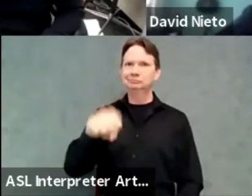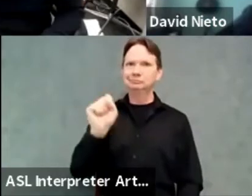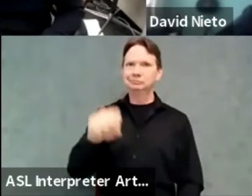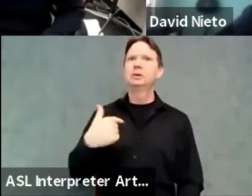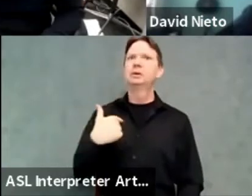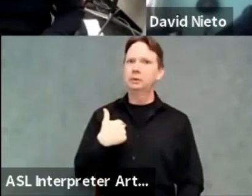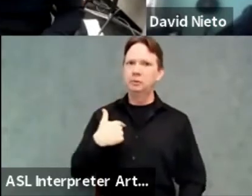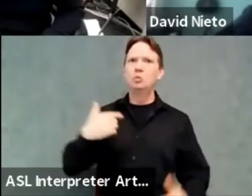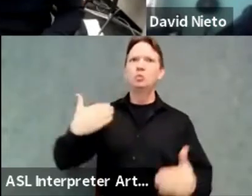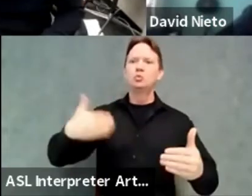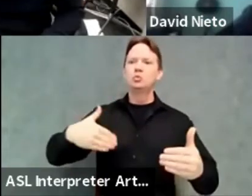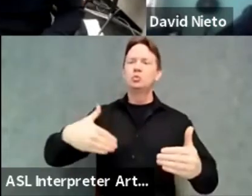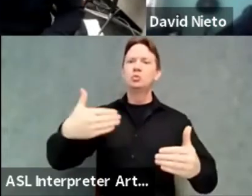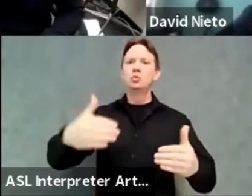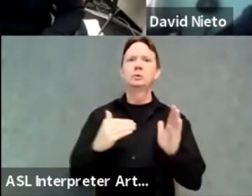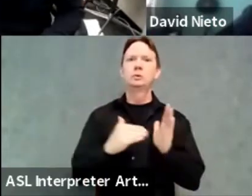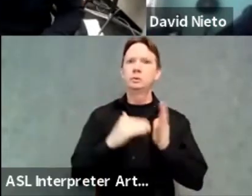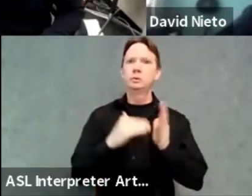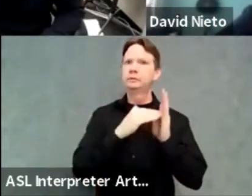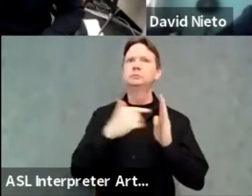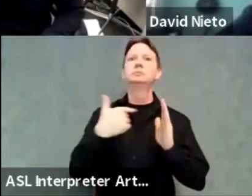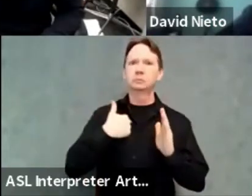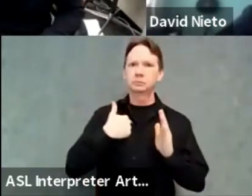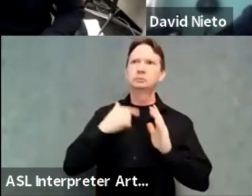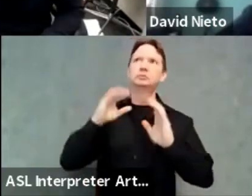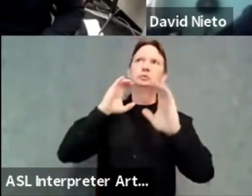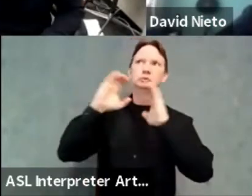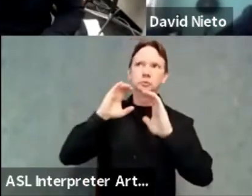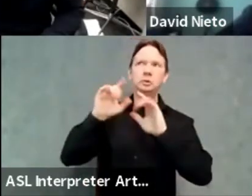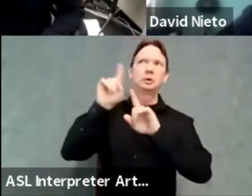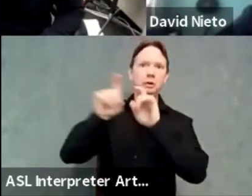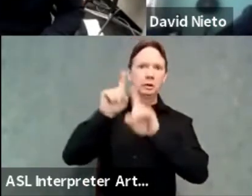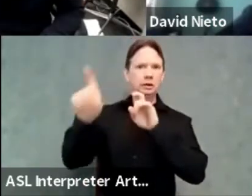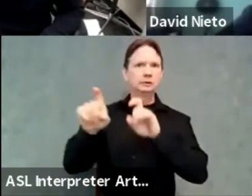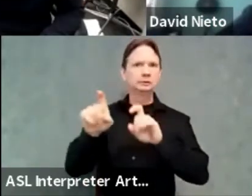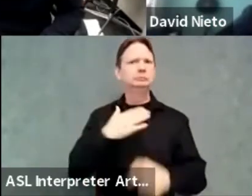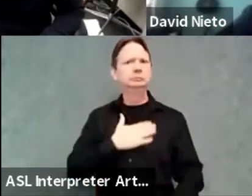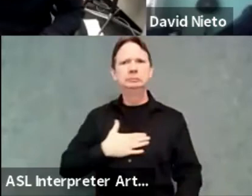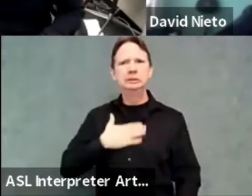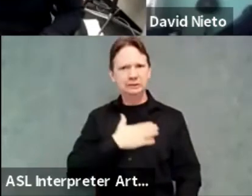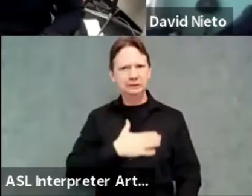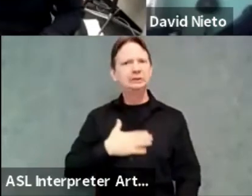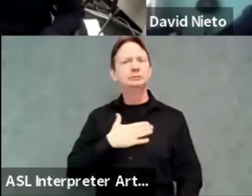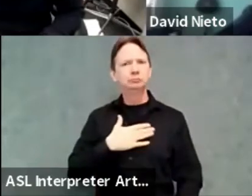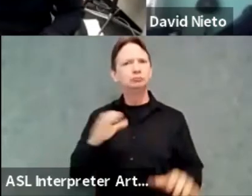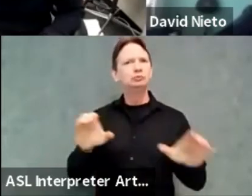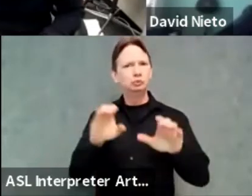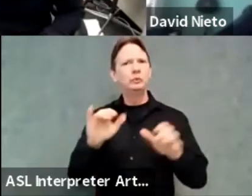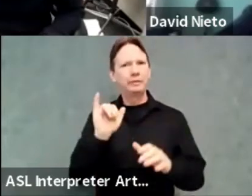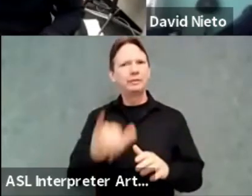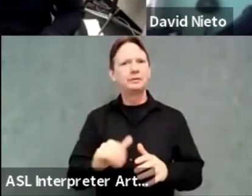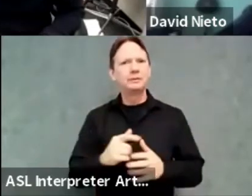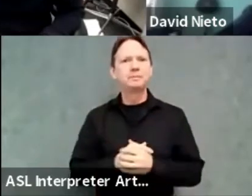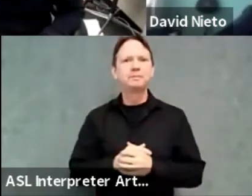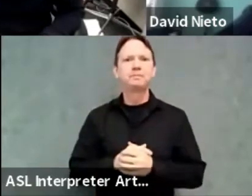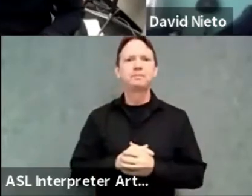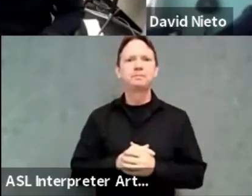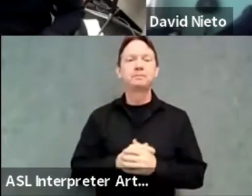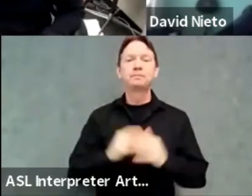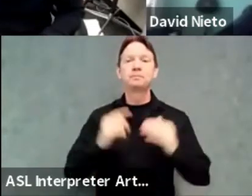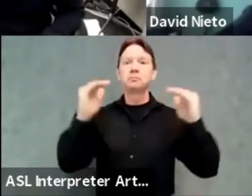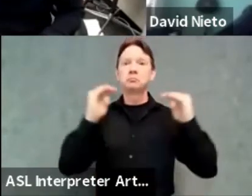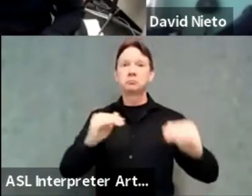answer questions. So please don't hesitate to do that. Are you using social media or other communication as